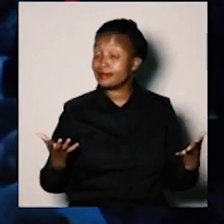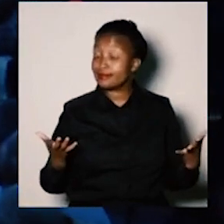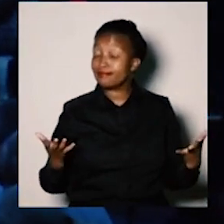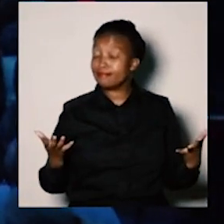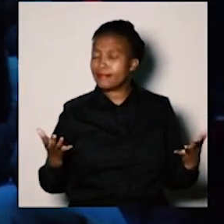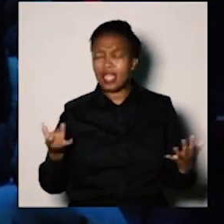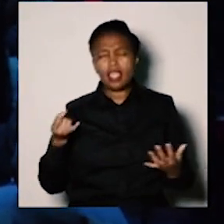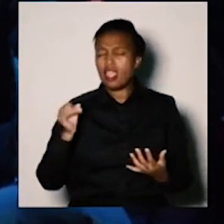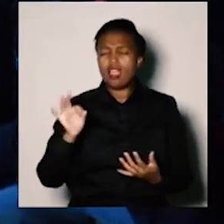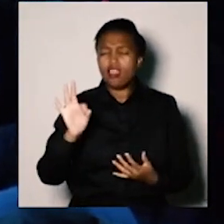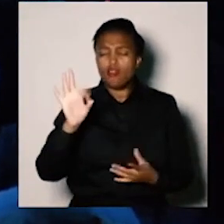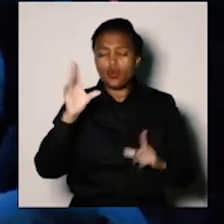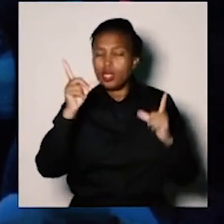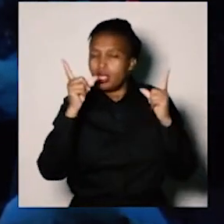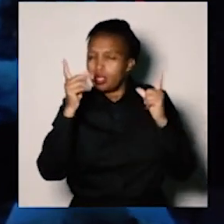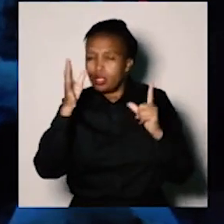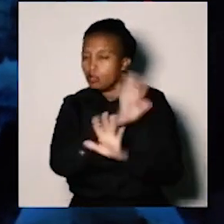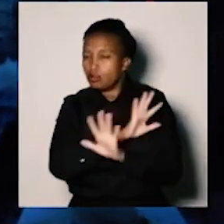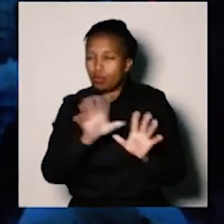if we don't do that,